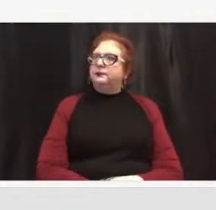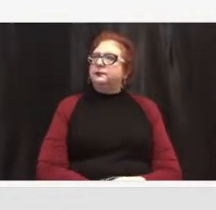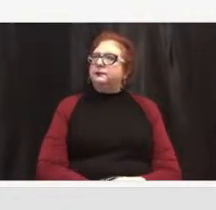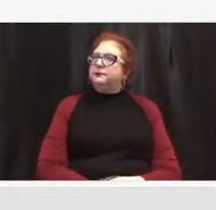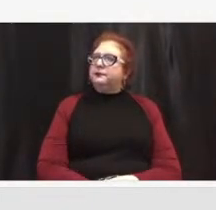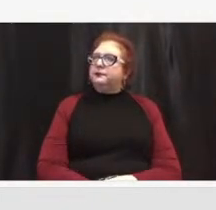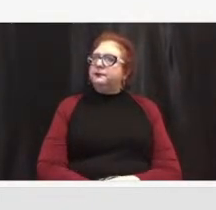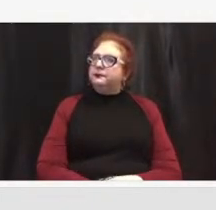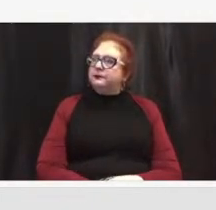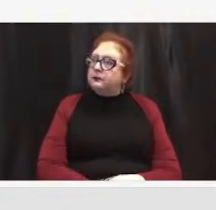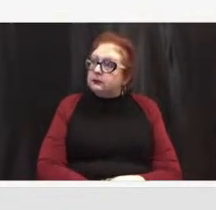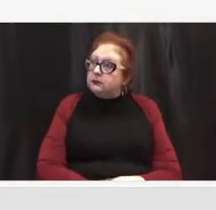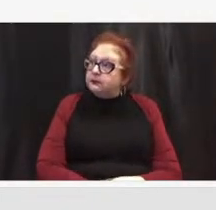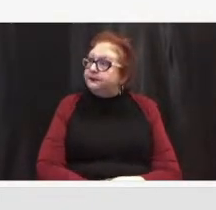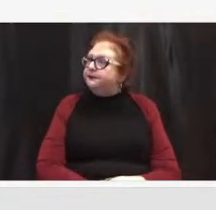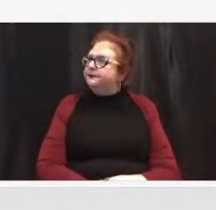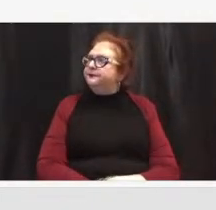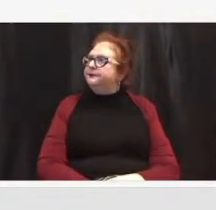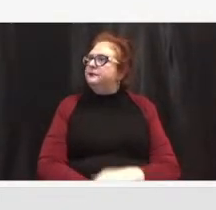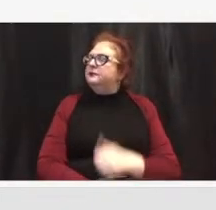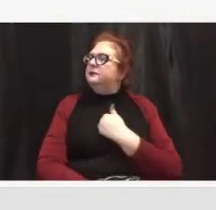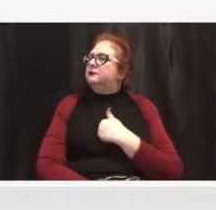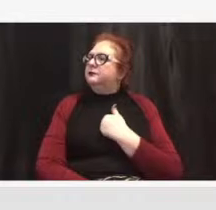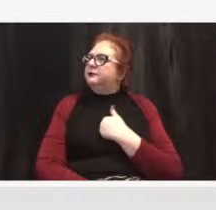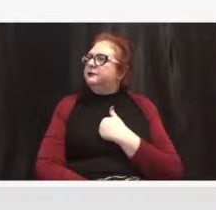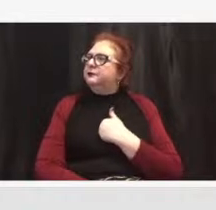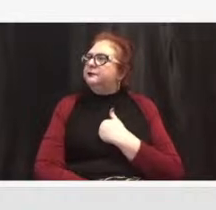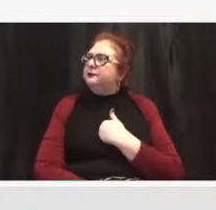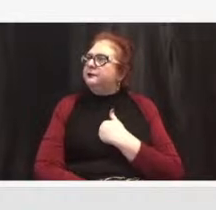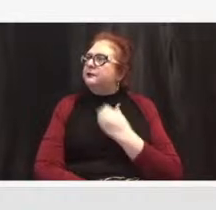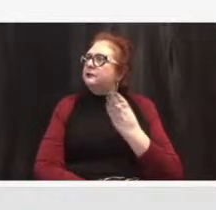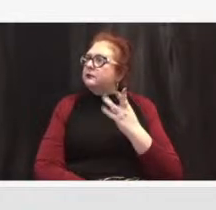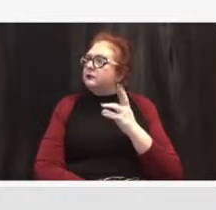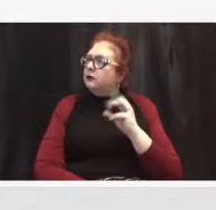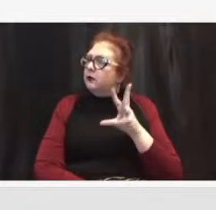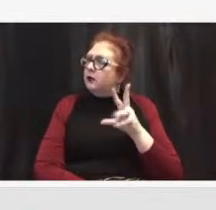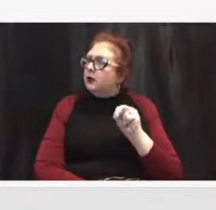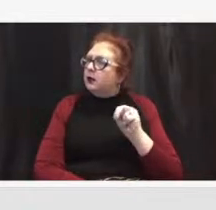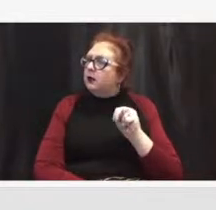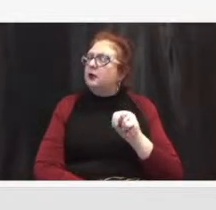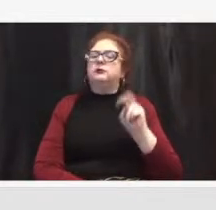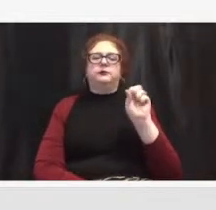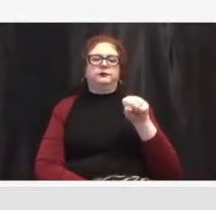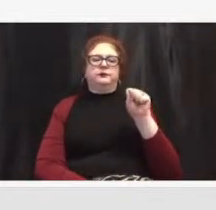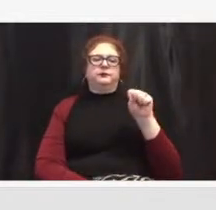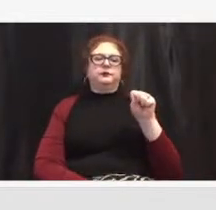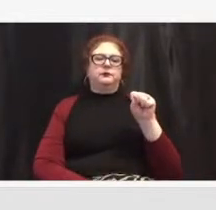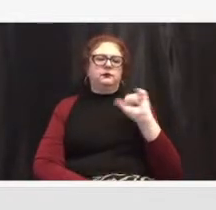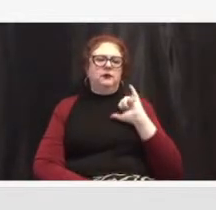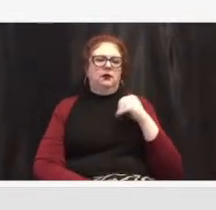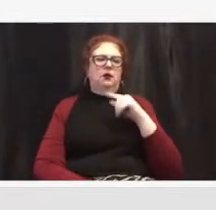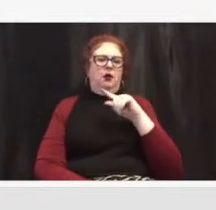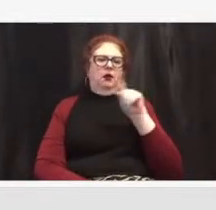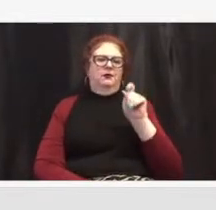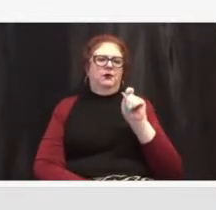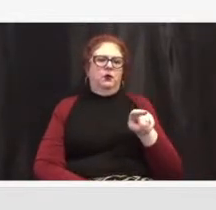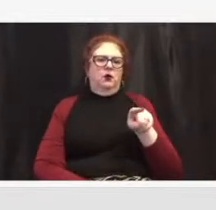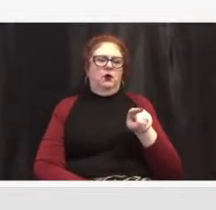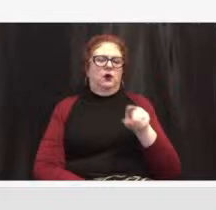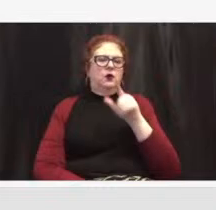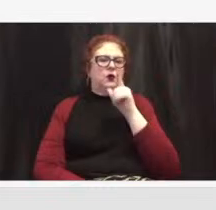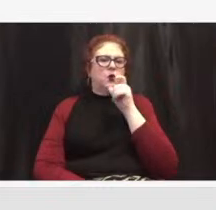I'm sorry, please come again. Was that Commissioner Brown? Yeah, I have a question for the applicant. Who